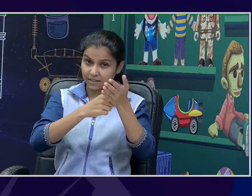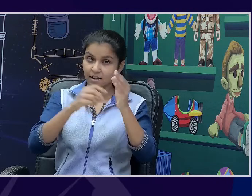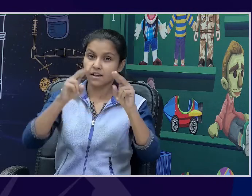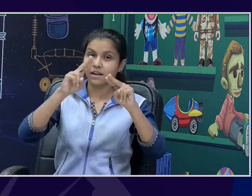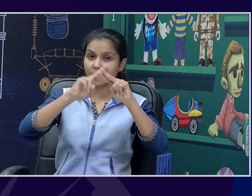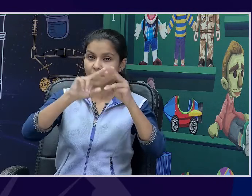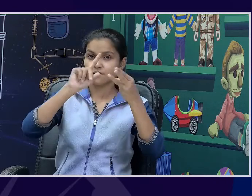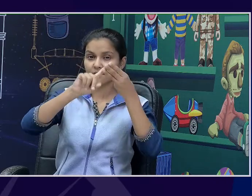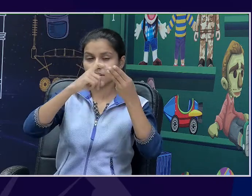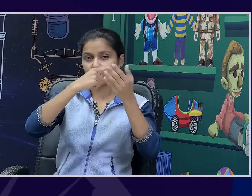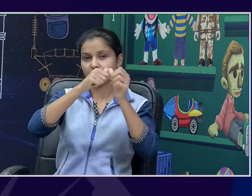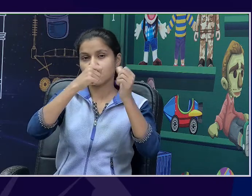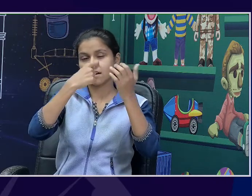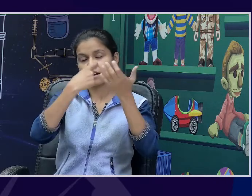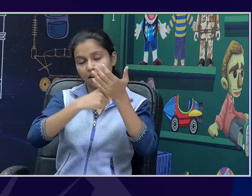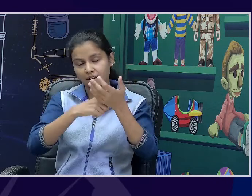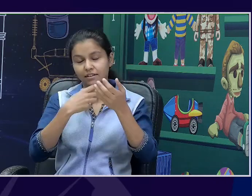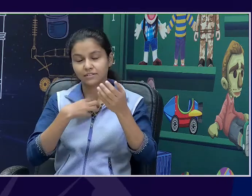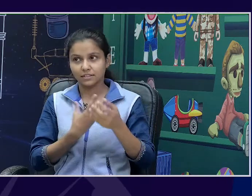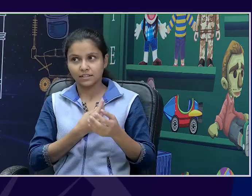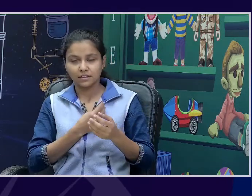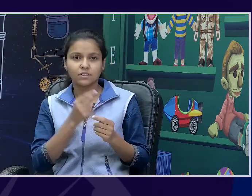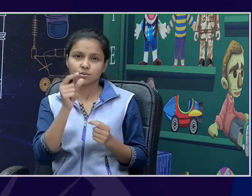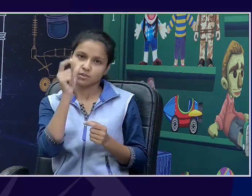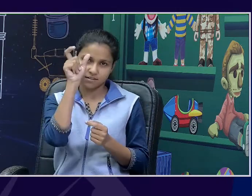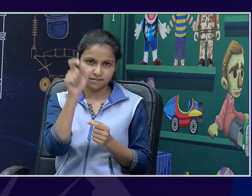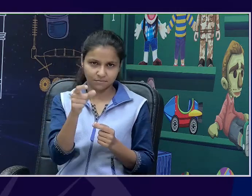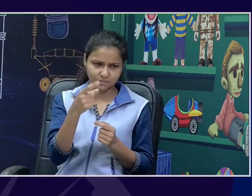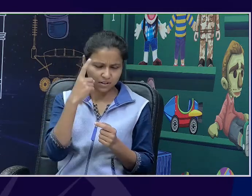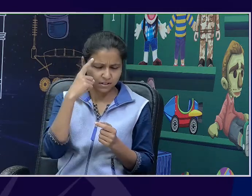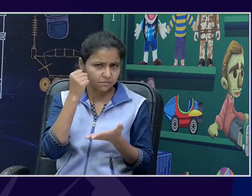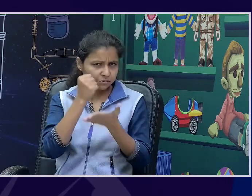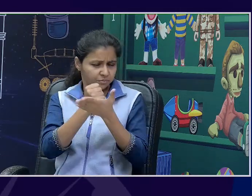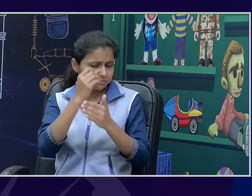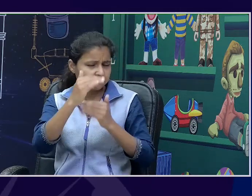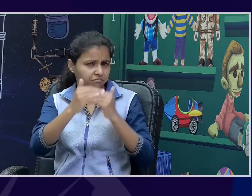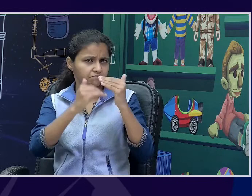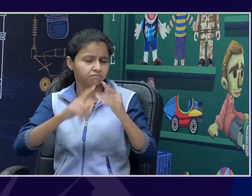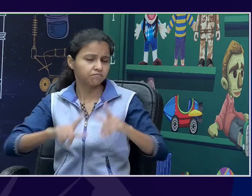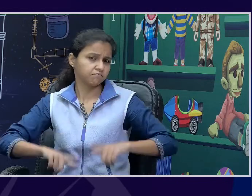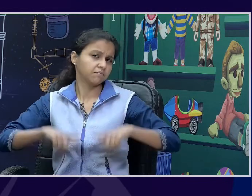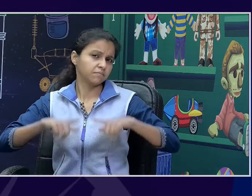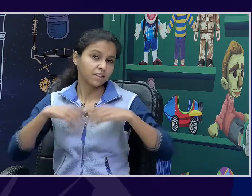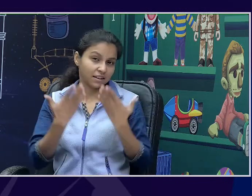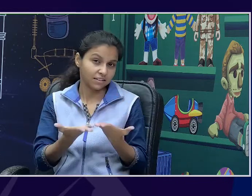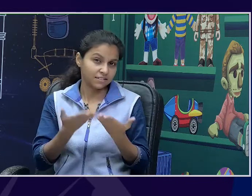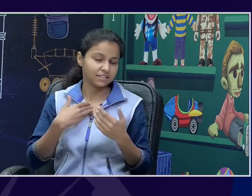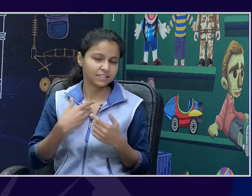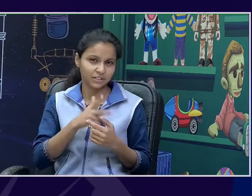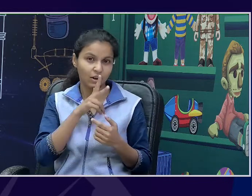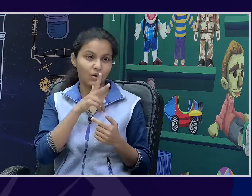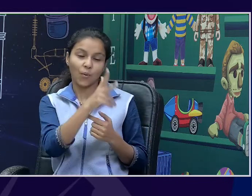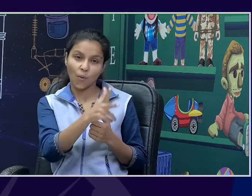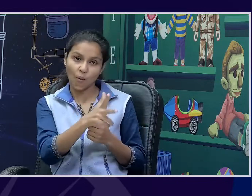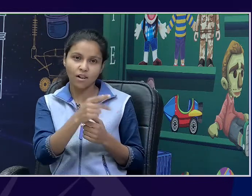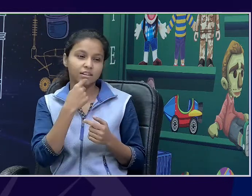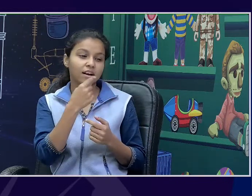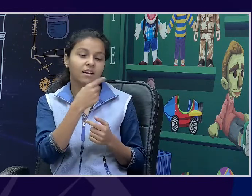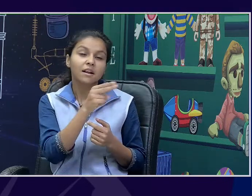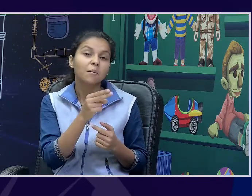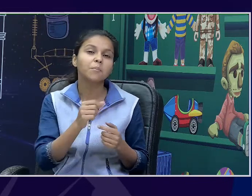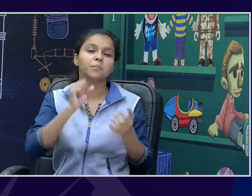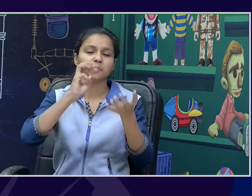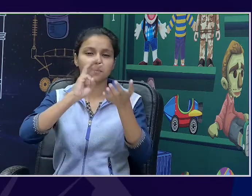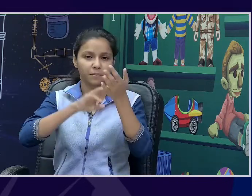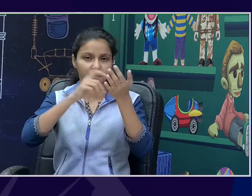even given us shape to his fear. He's designated a life to his fear, and he calls him as Mr. Fear. And